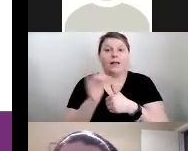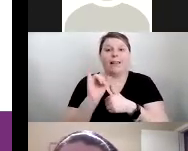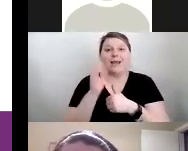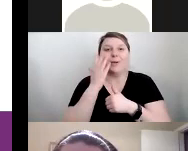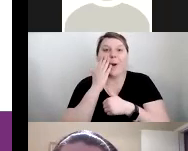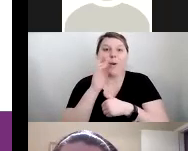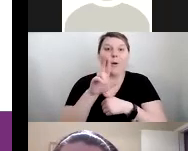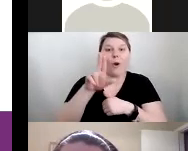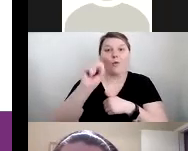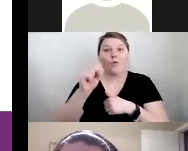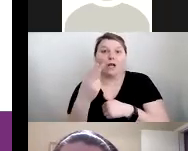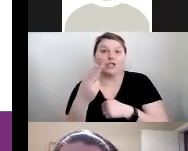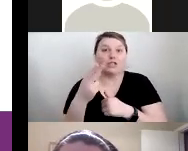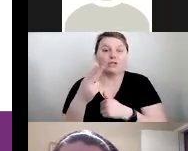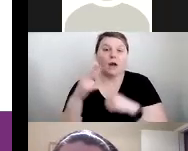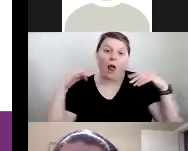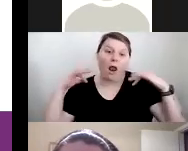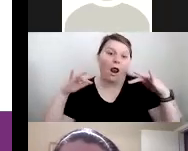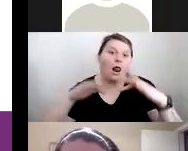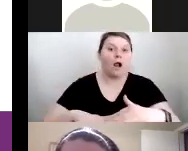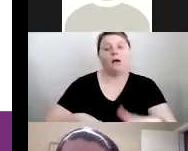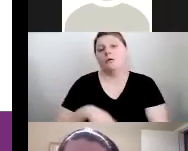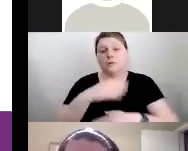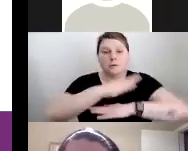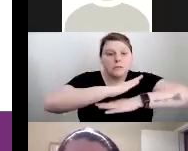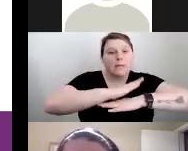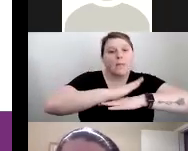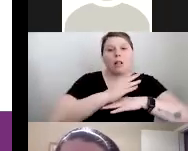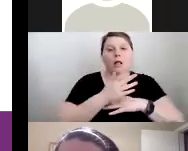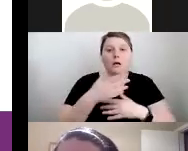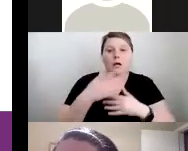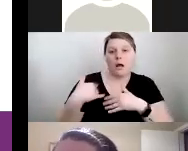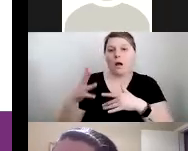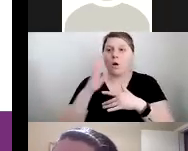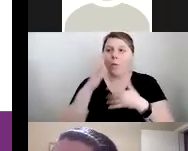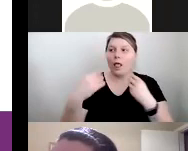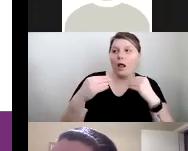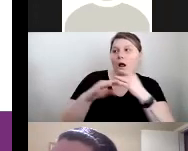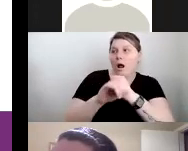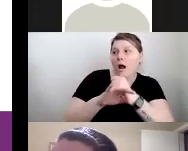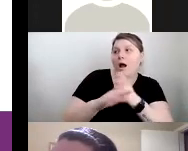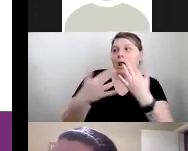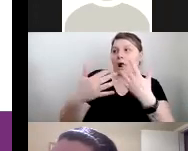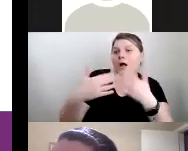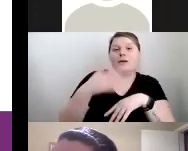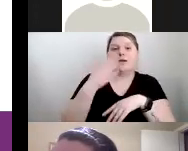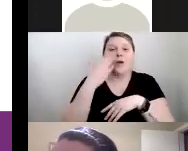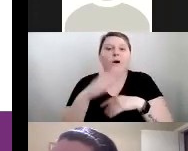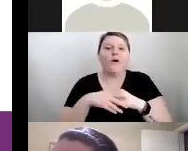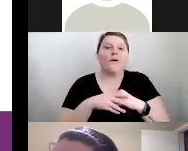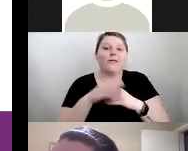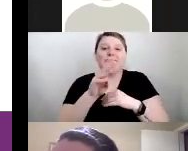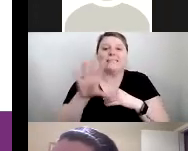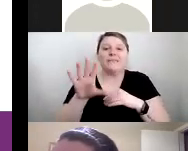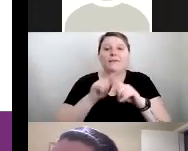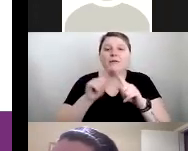essentially. And we'll have a table, and we'll try to sell our malaria branch to the 65 incoming EIS